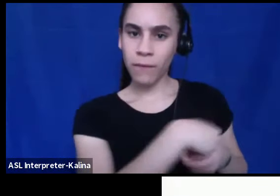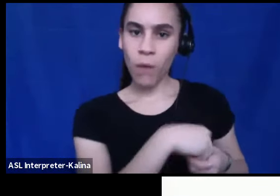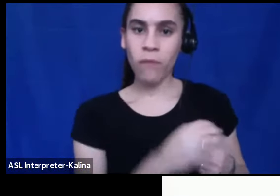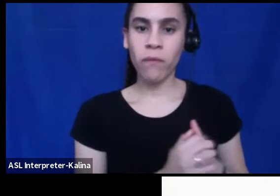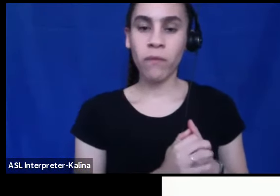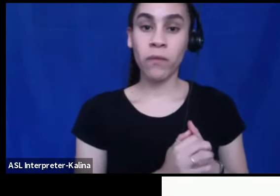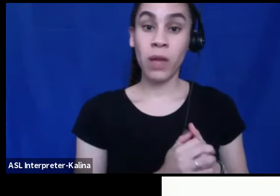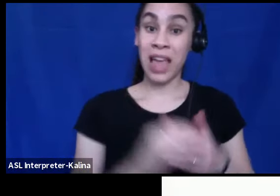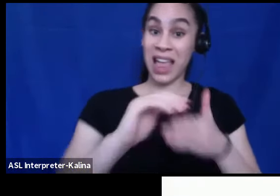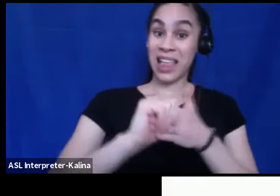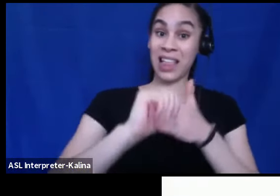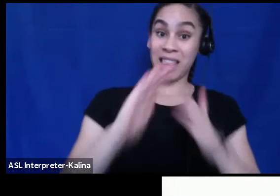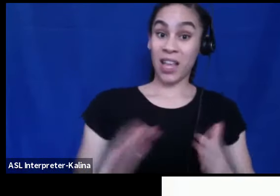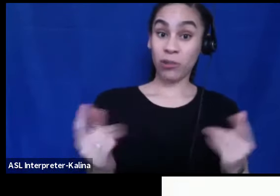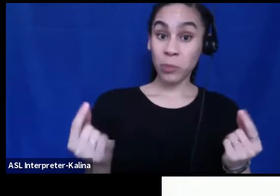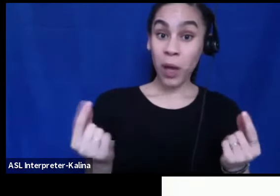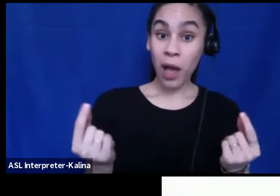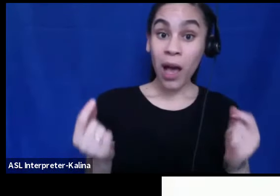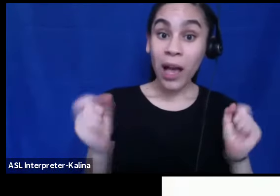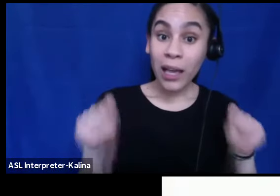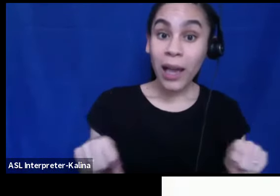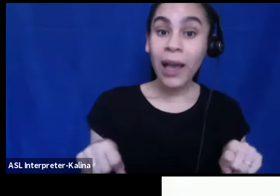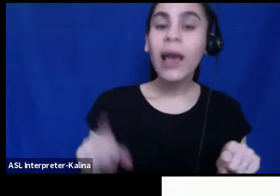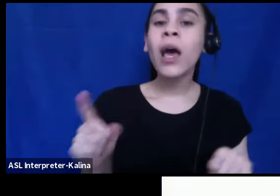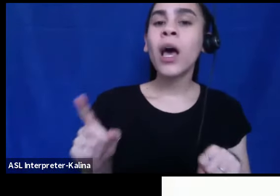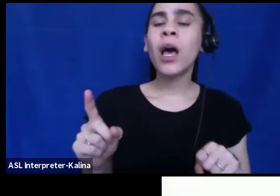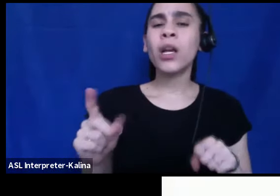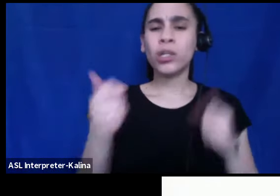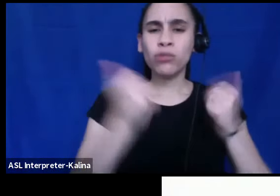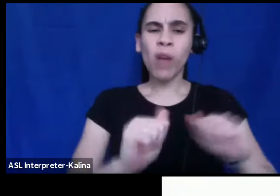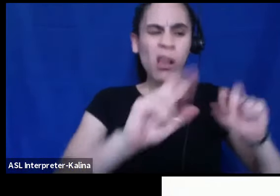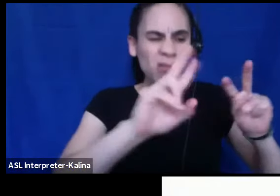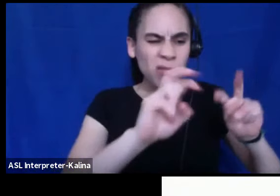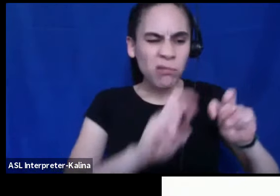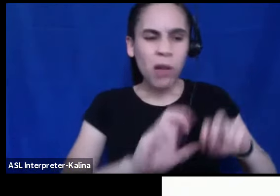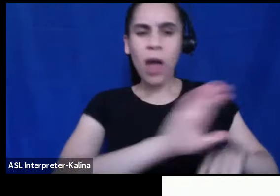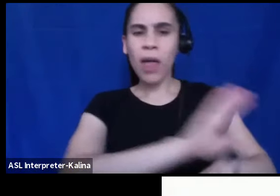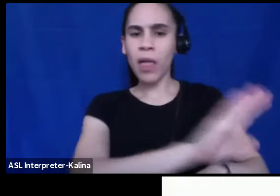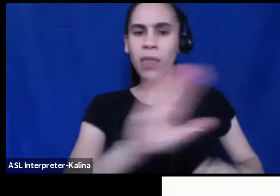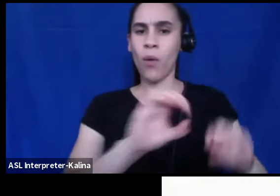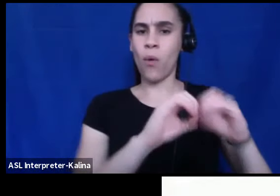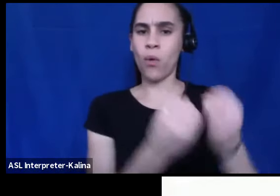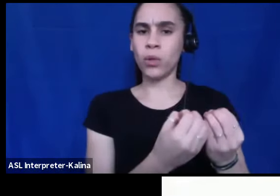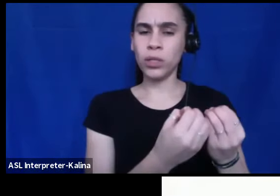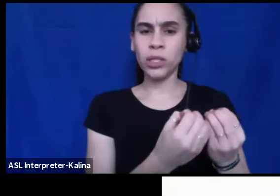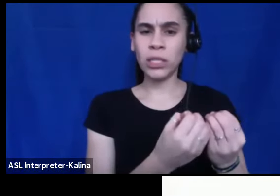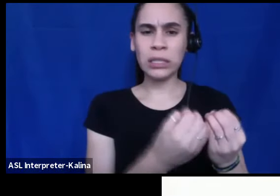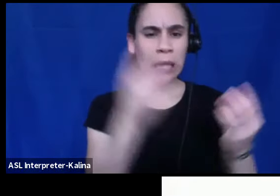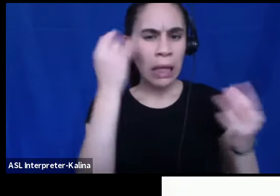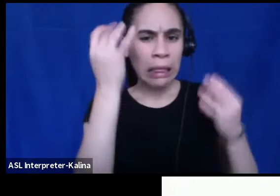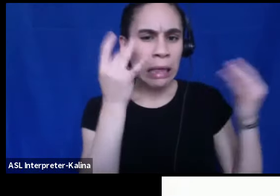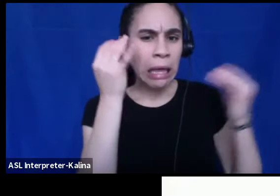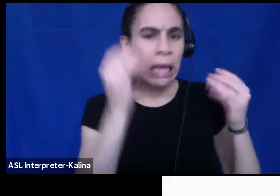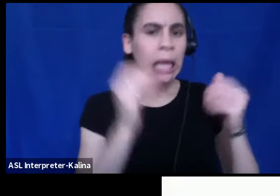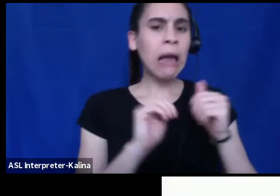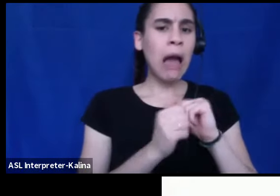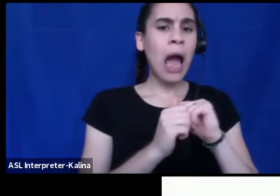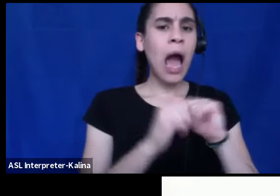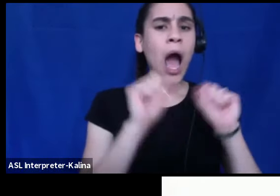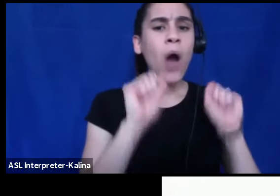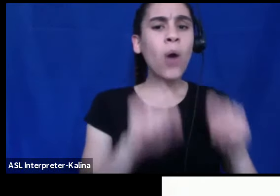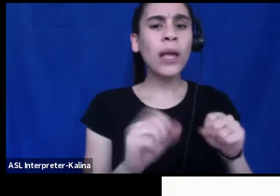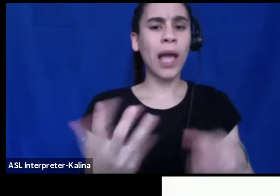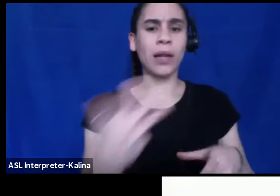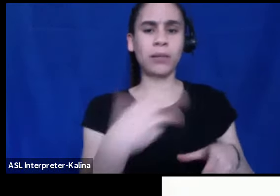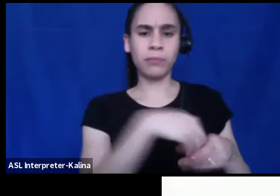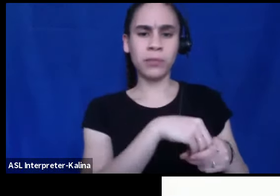can do is start to look within their organization and start to think about, are there ways that we can engage the community in